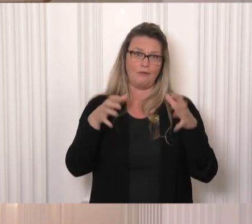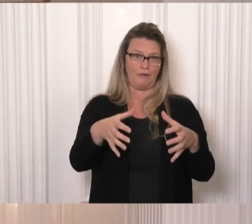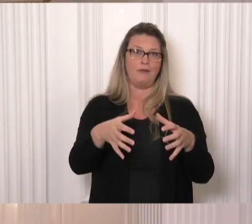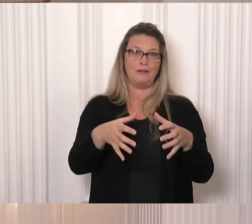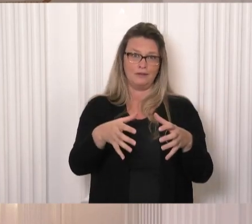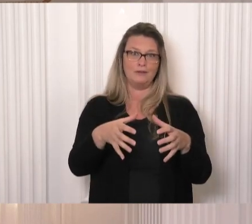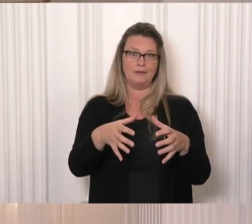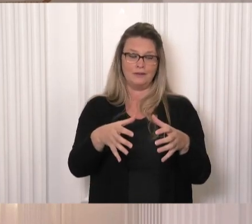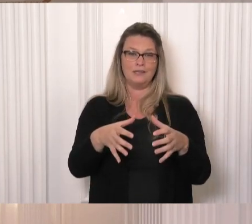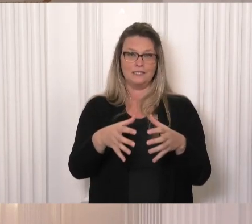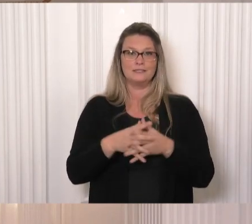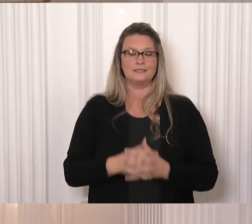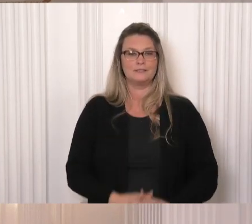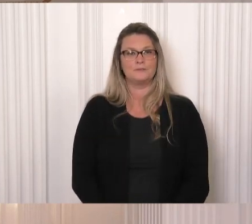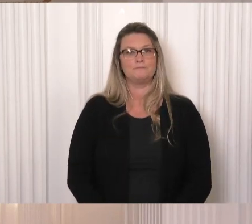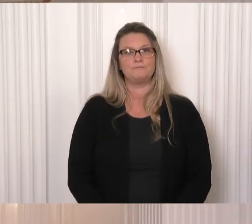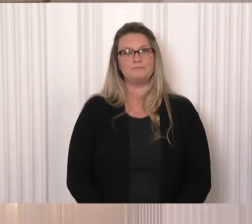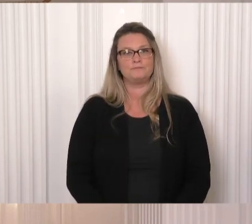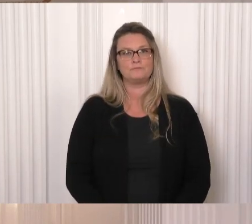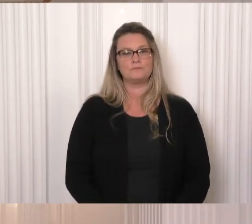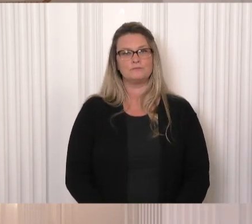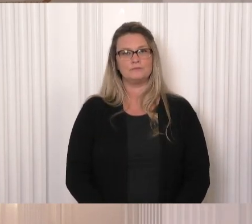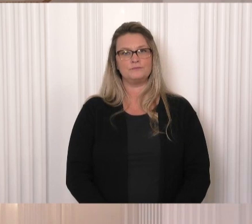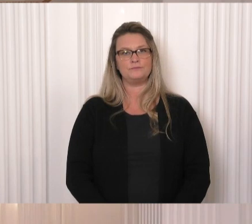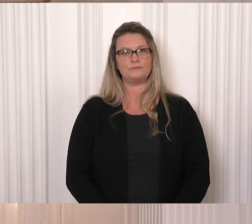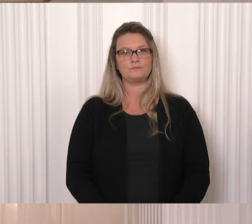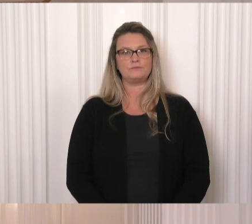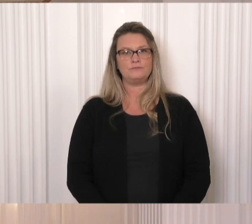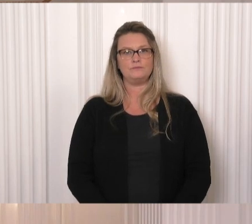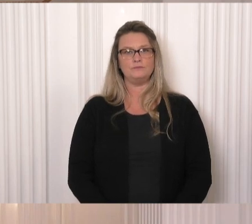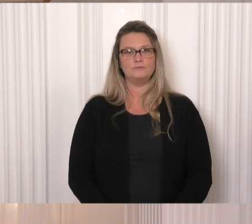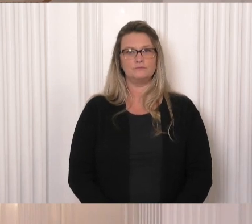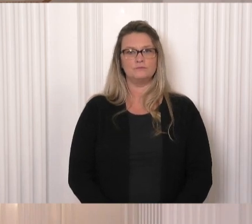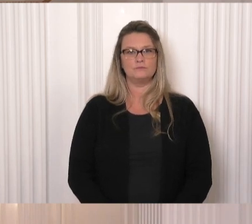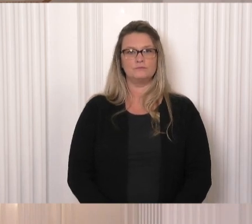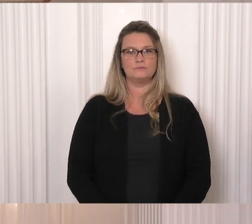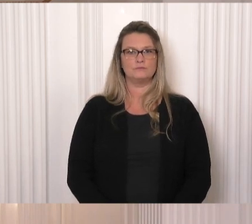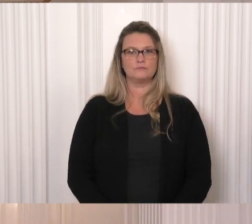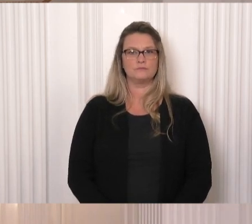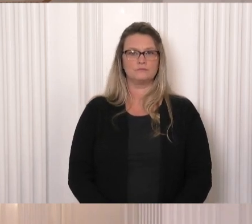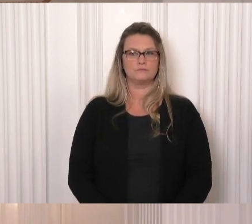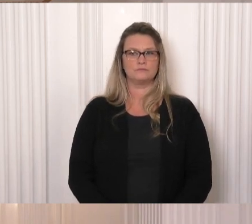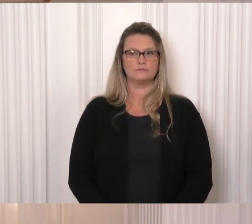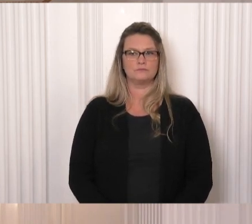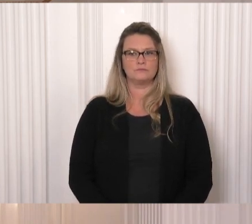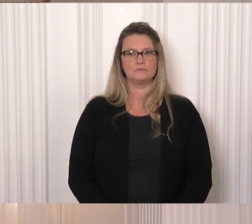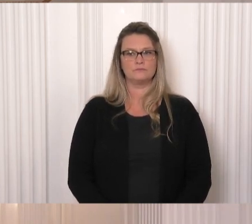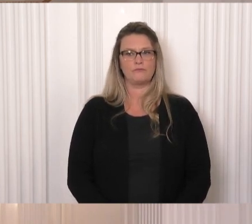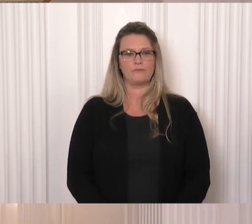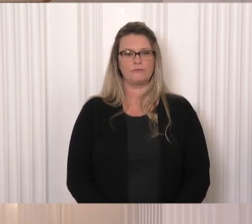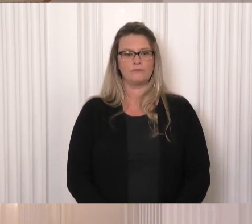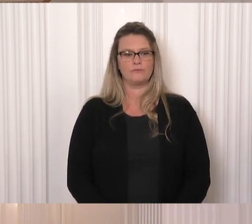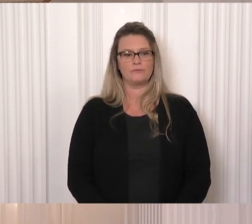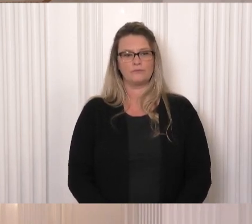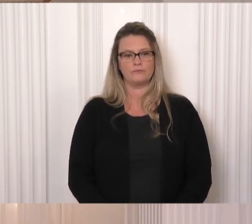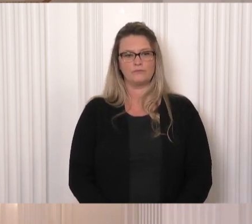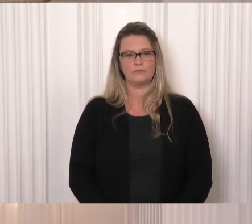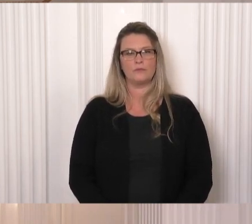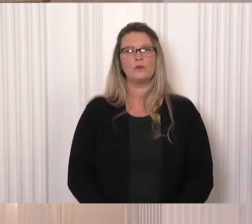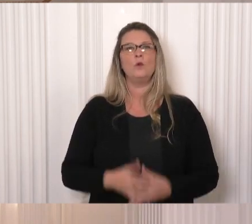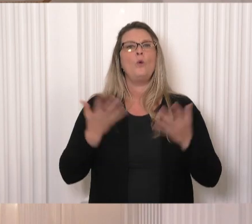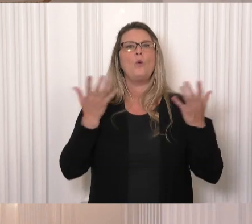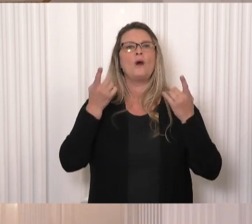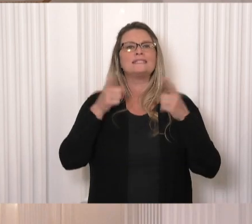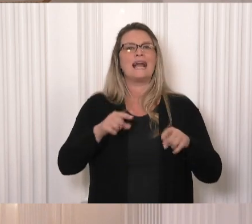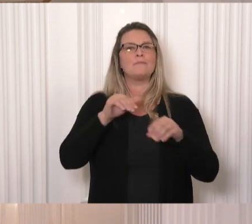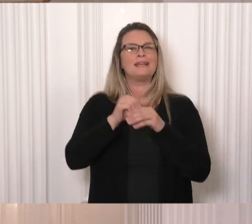WOWK. Thank you, Hannah Getz again. We have a question coming in from our viewers, and they're asking about prevention methods in jails and